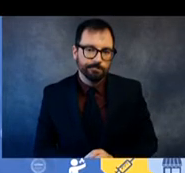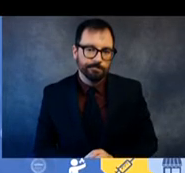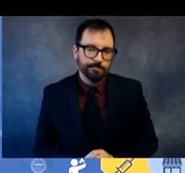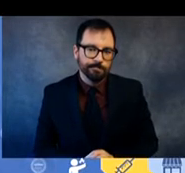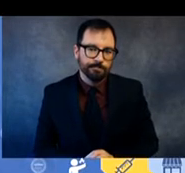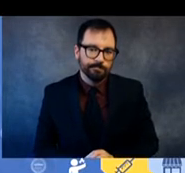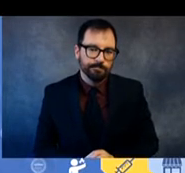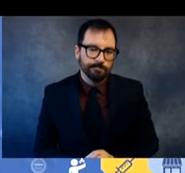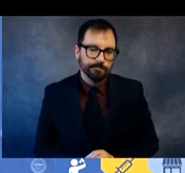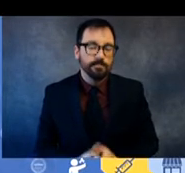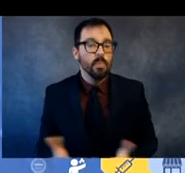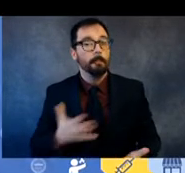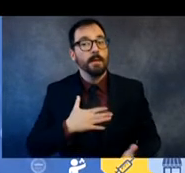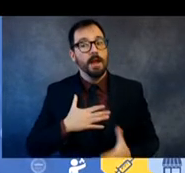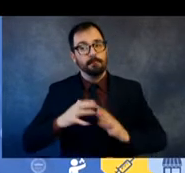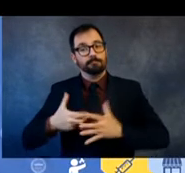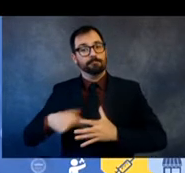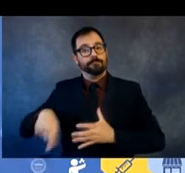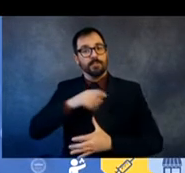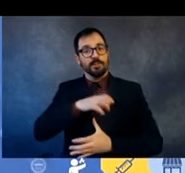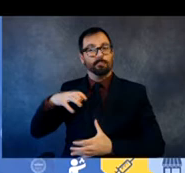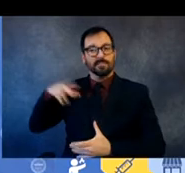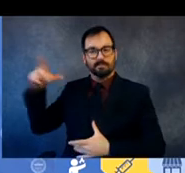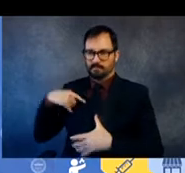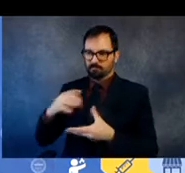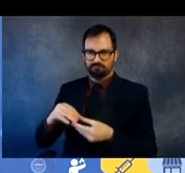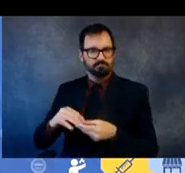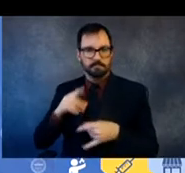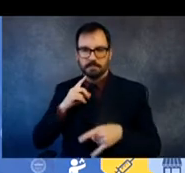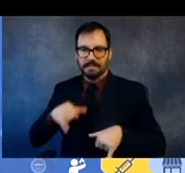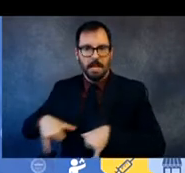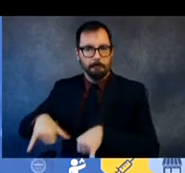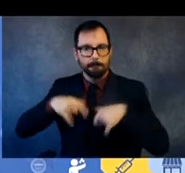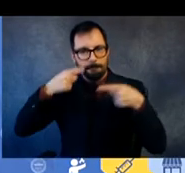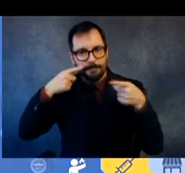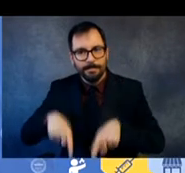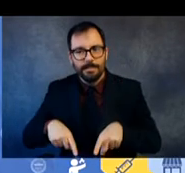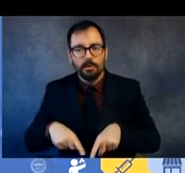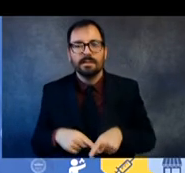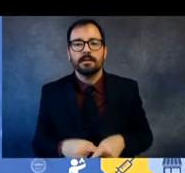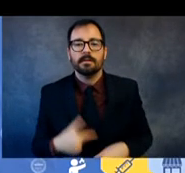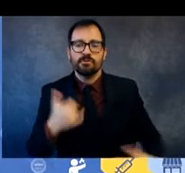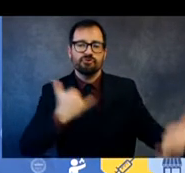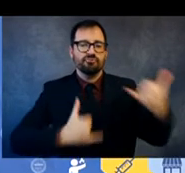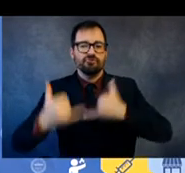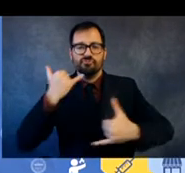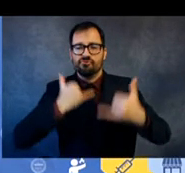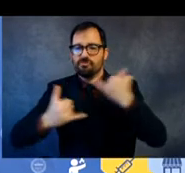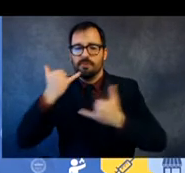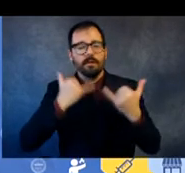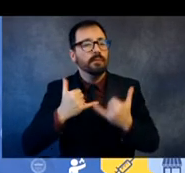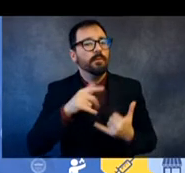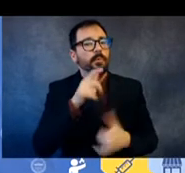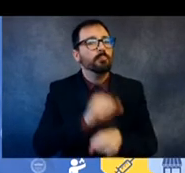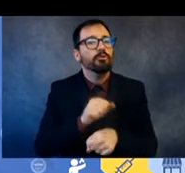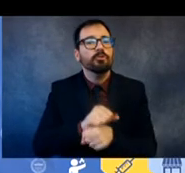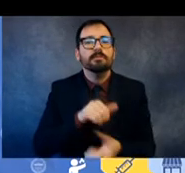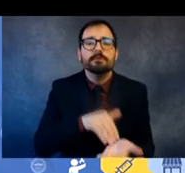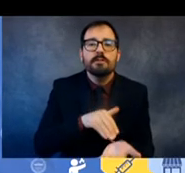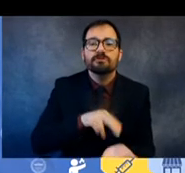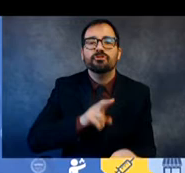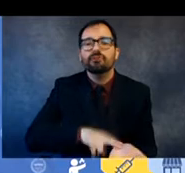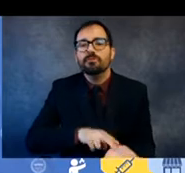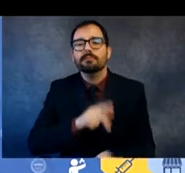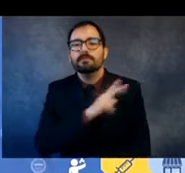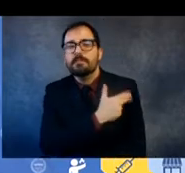all, were getting the calls and hearing from our healthcare providers where there were gaps.